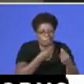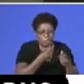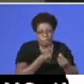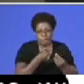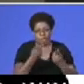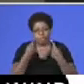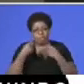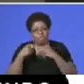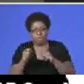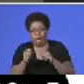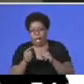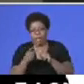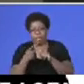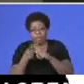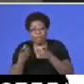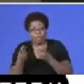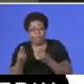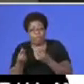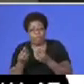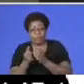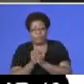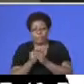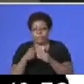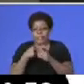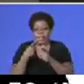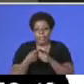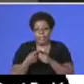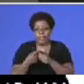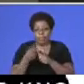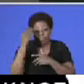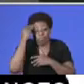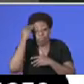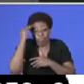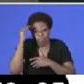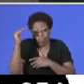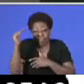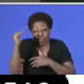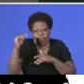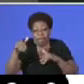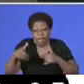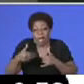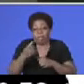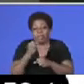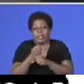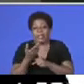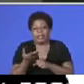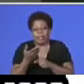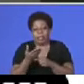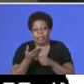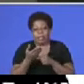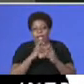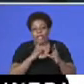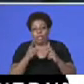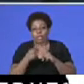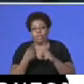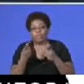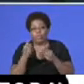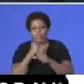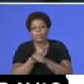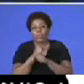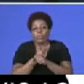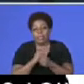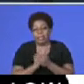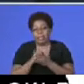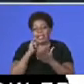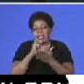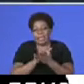to try to do and you don't know how to get there in order to do the work. That